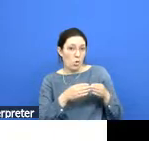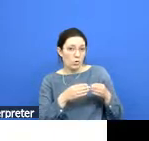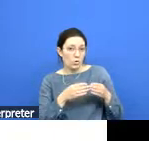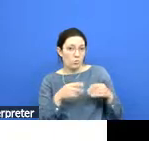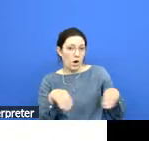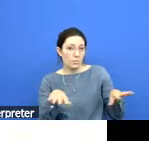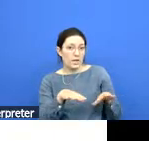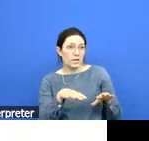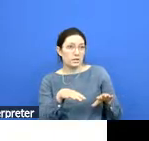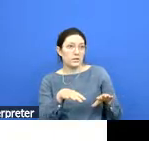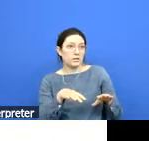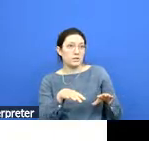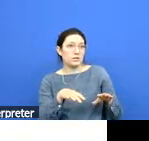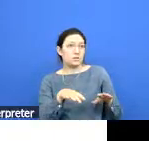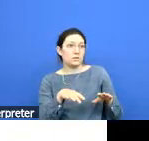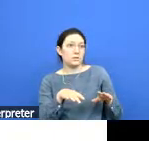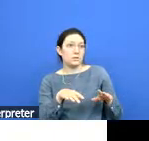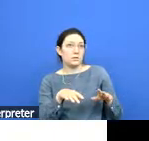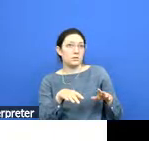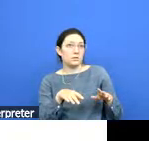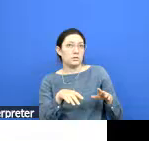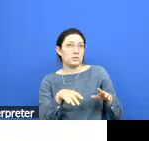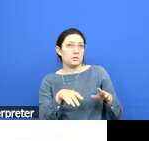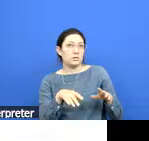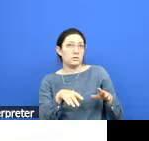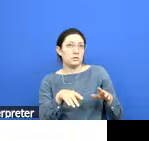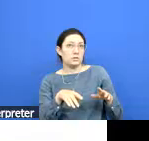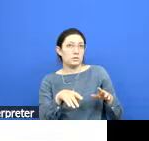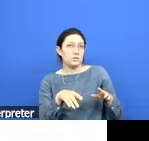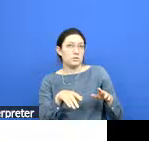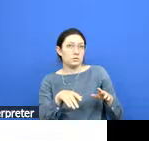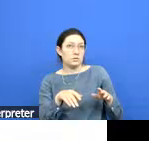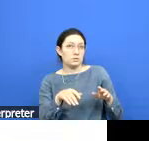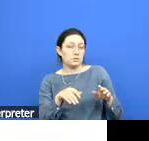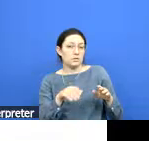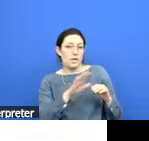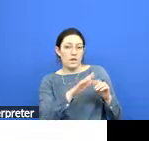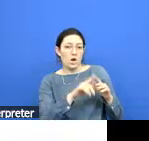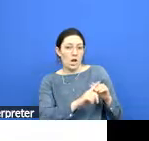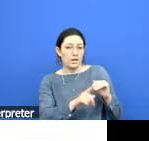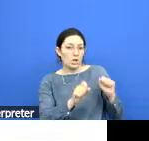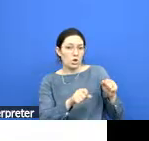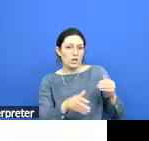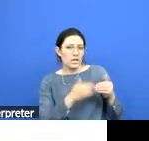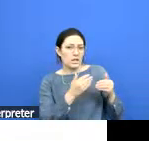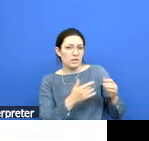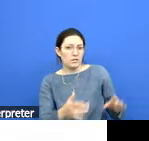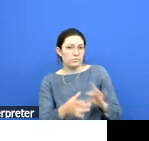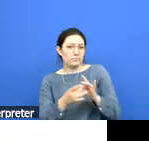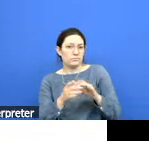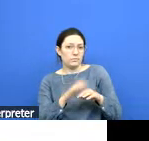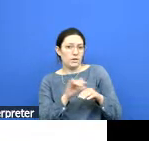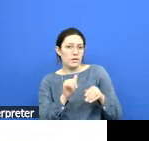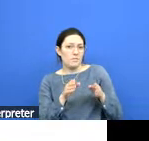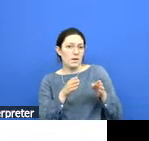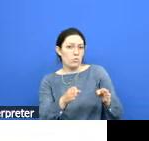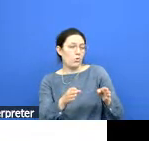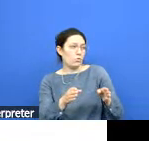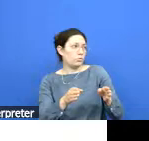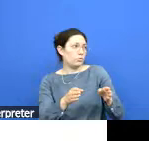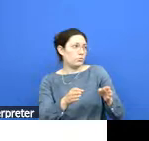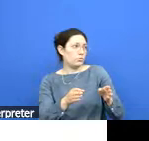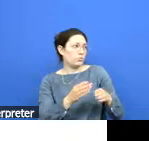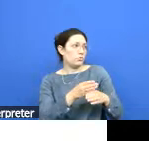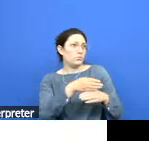has exit that could be very easily tied into this main road that will come